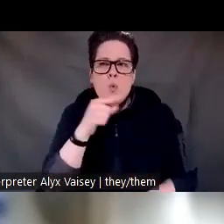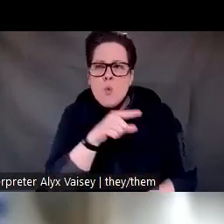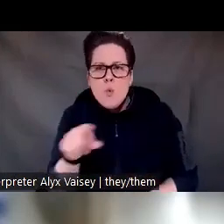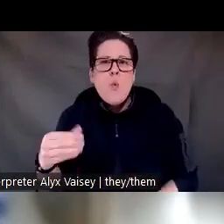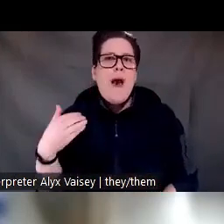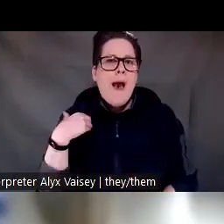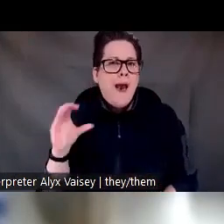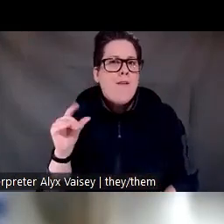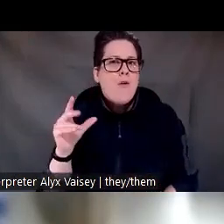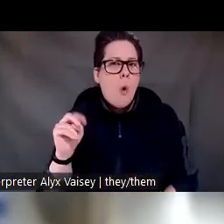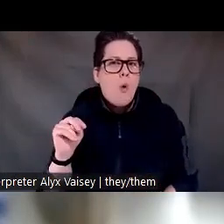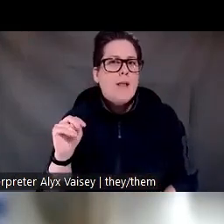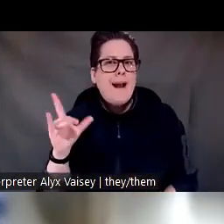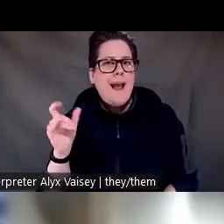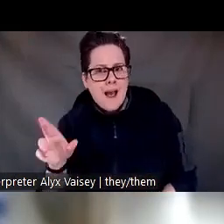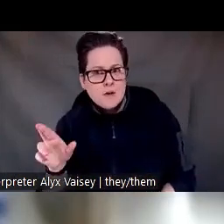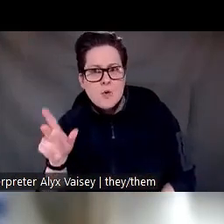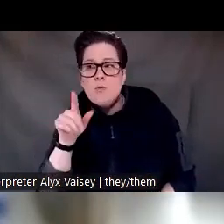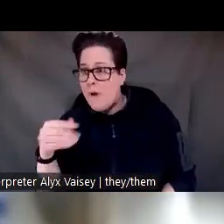who does not.